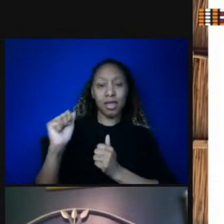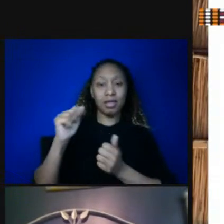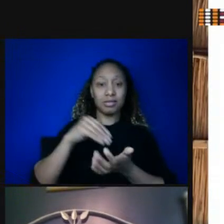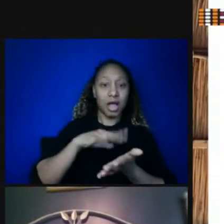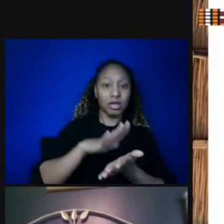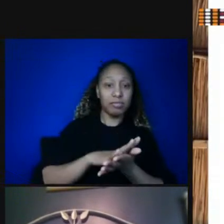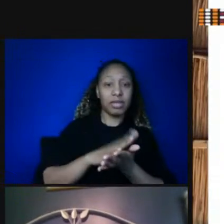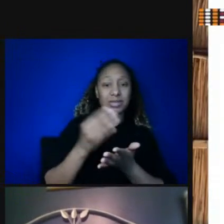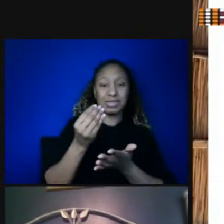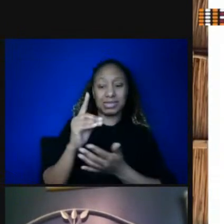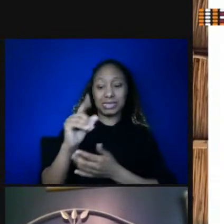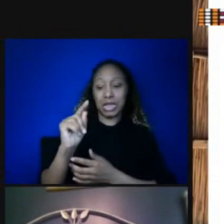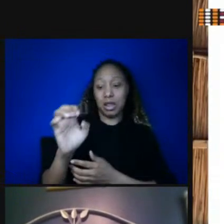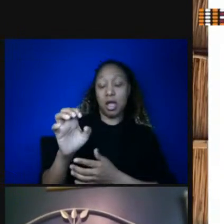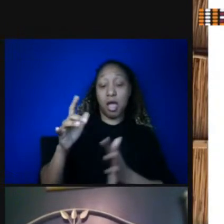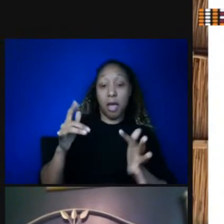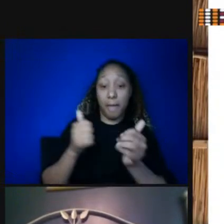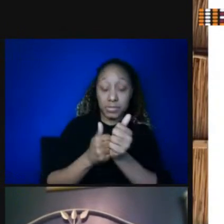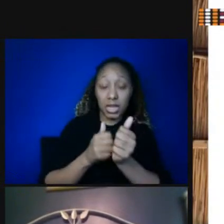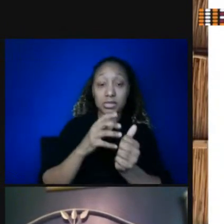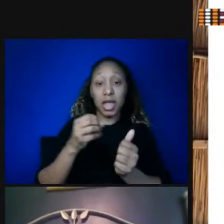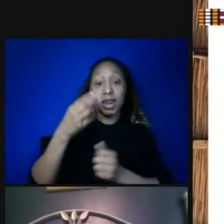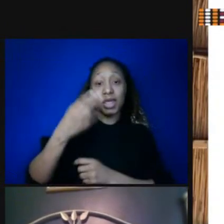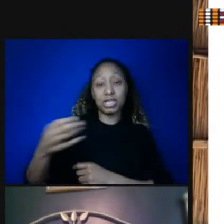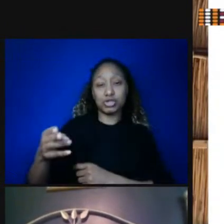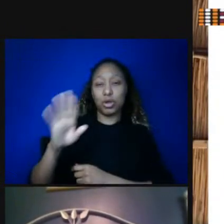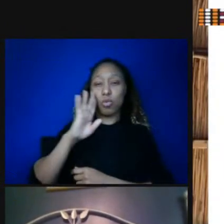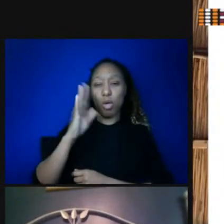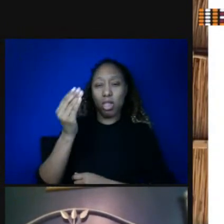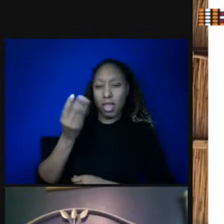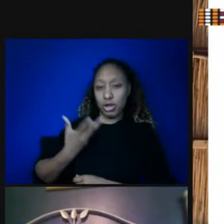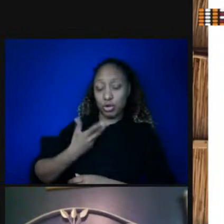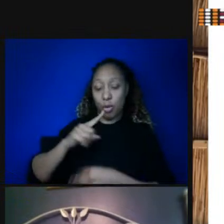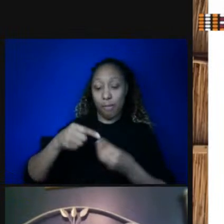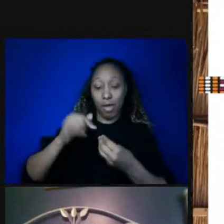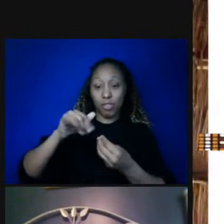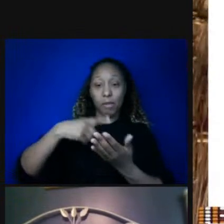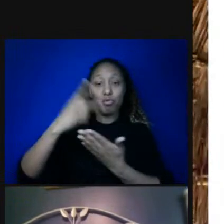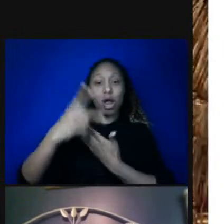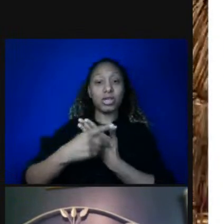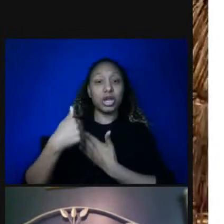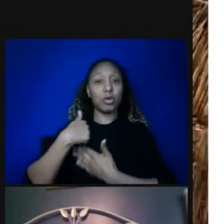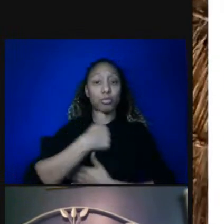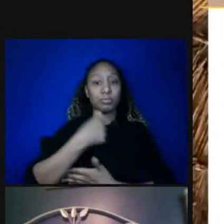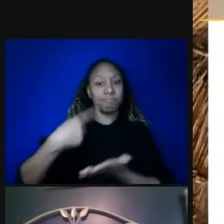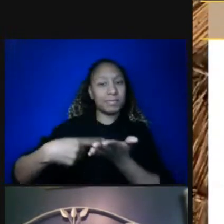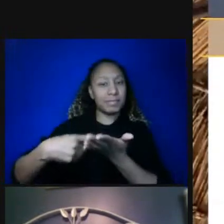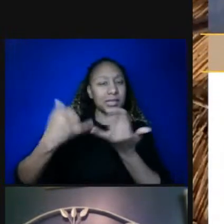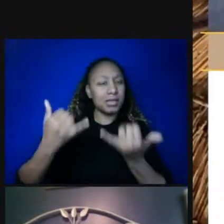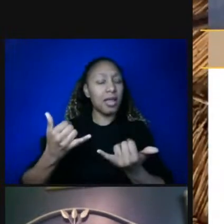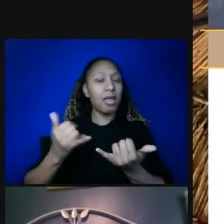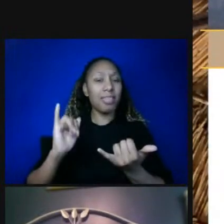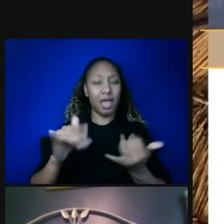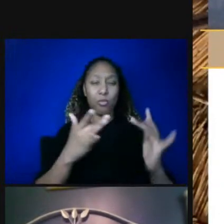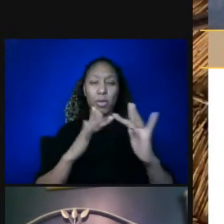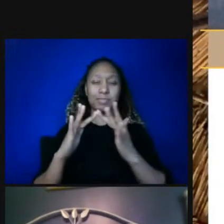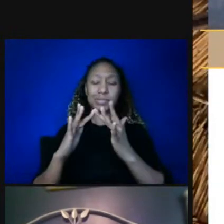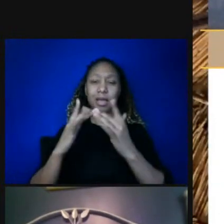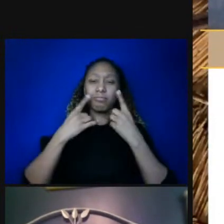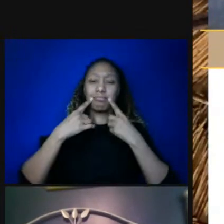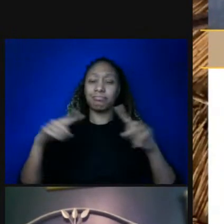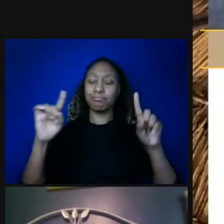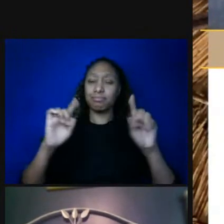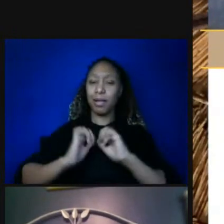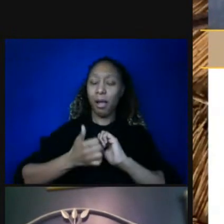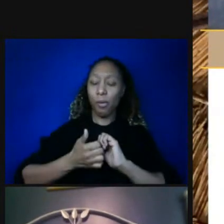updates, oral histories, which will tell us about the project that we are talking about today. So how does this website work? I've always been someone who